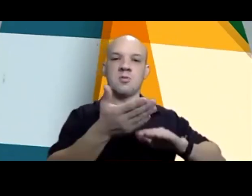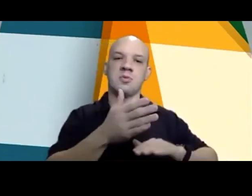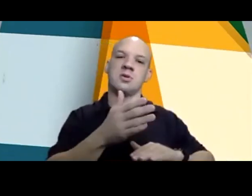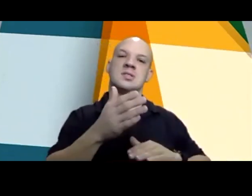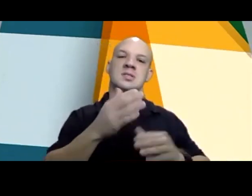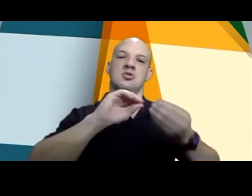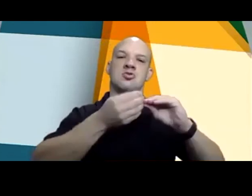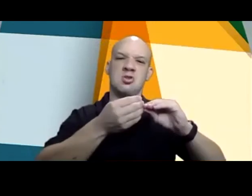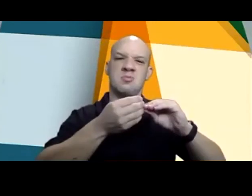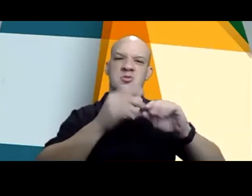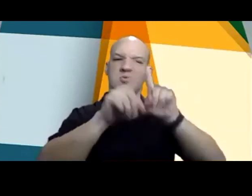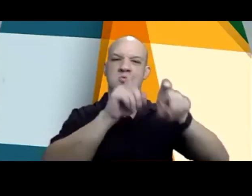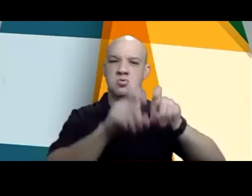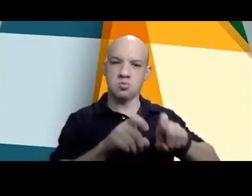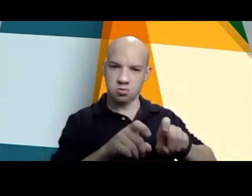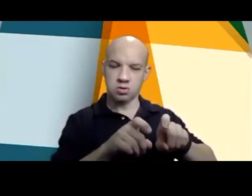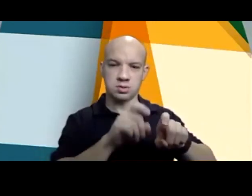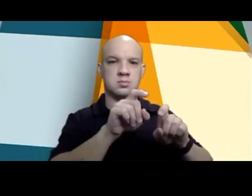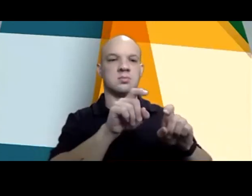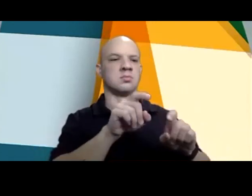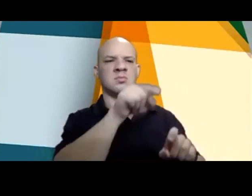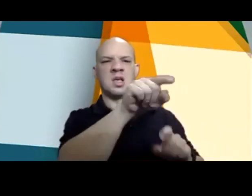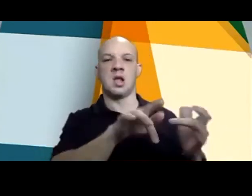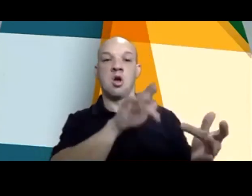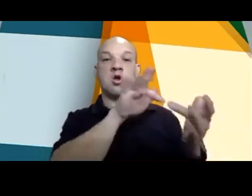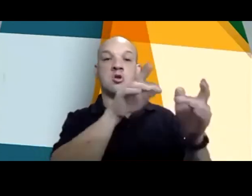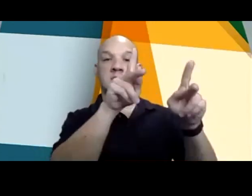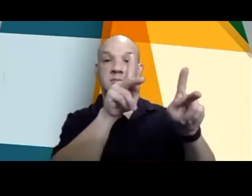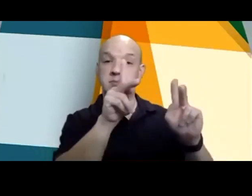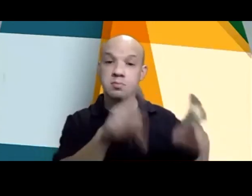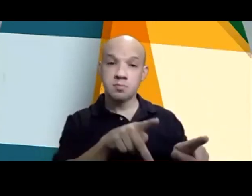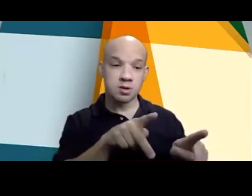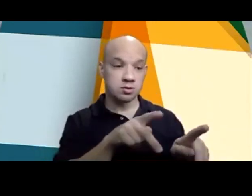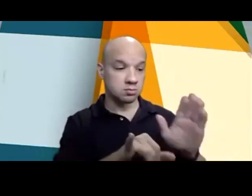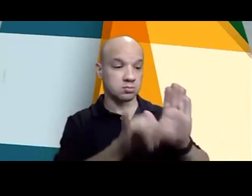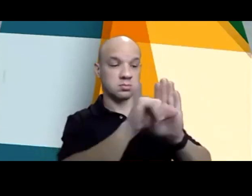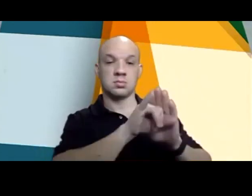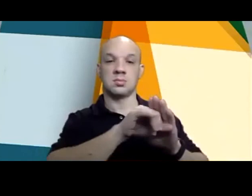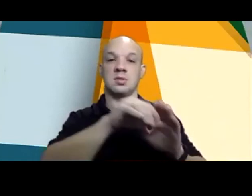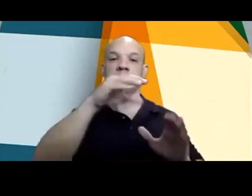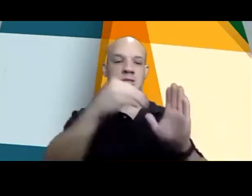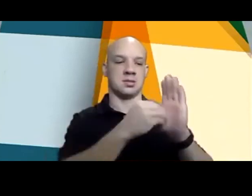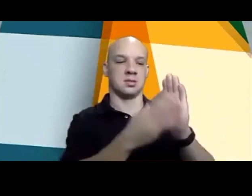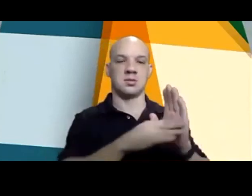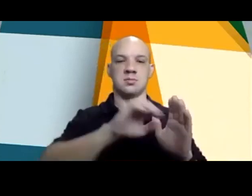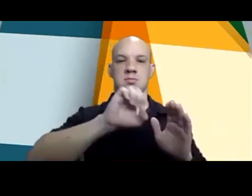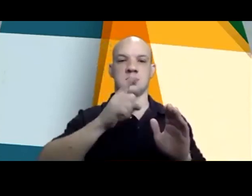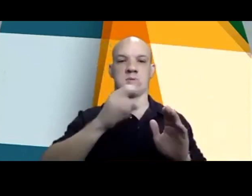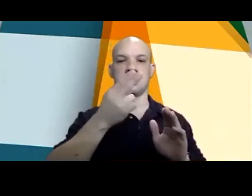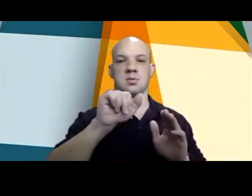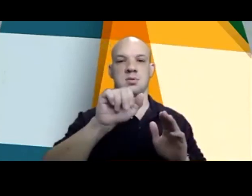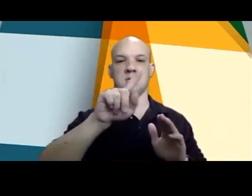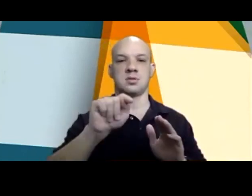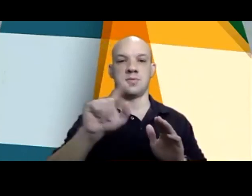to the contact person identified by the proposer in Exhibit L. The PRDOH